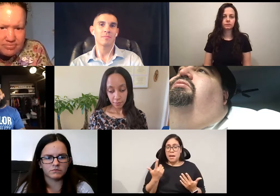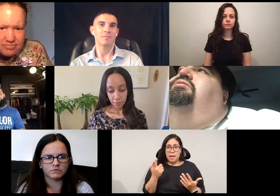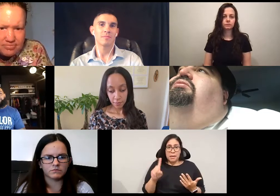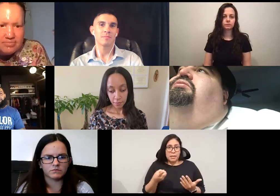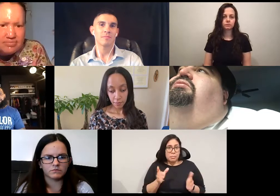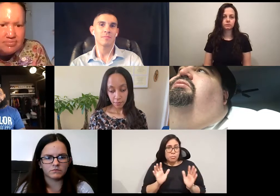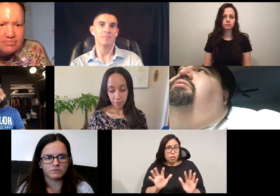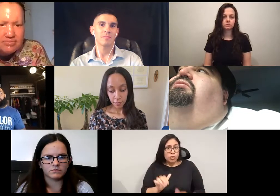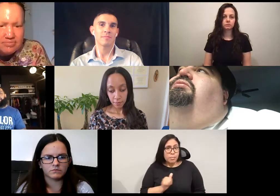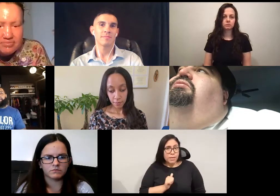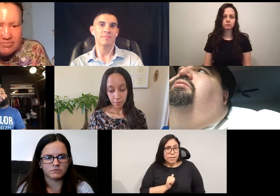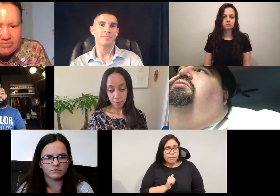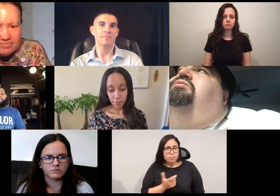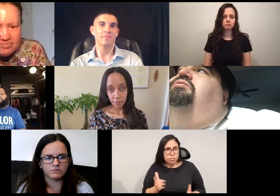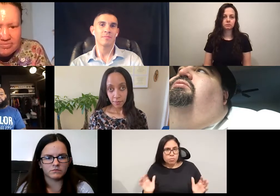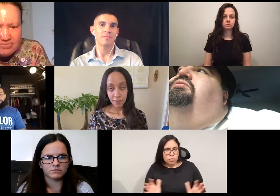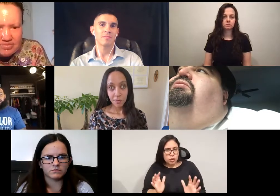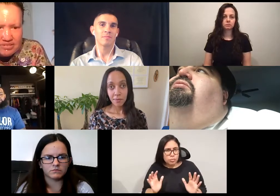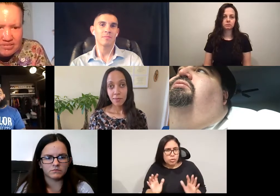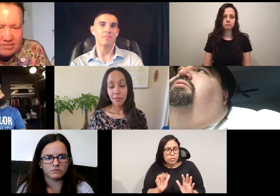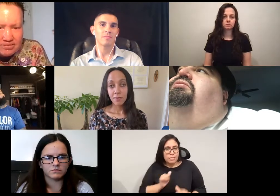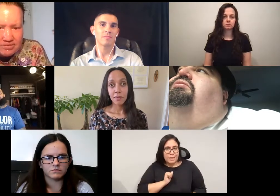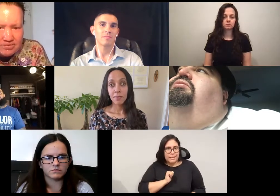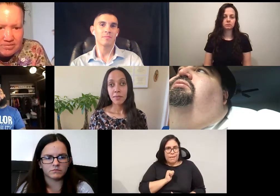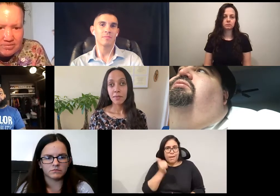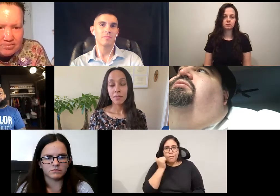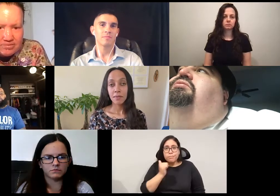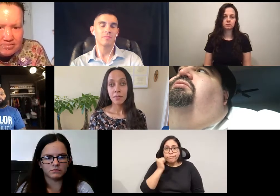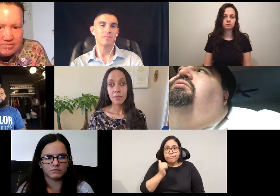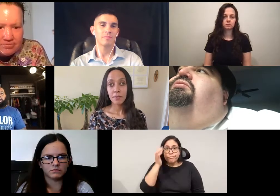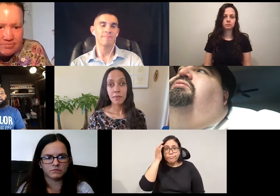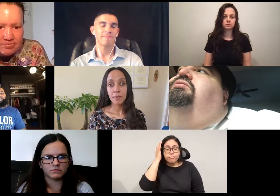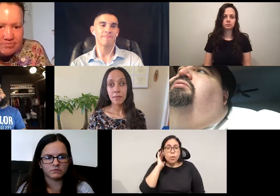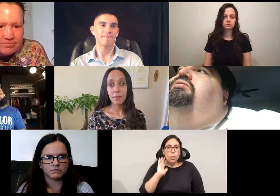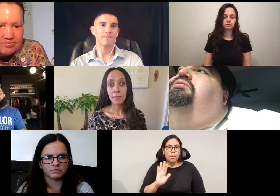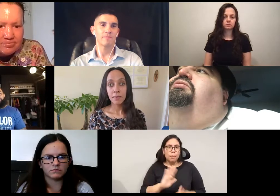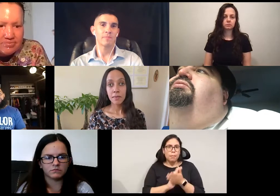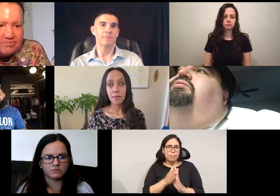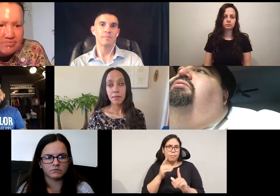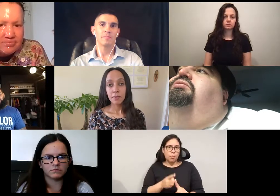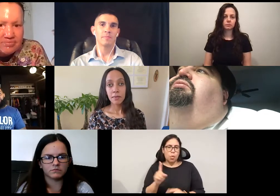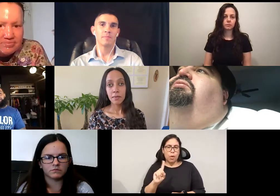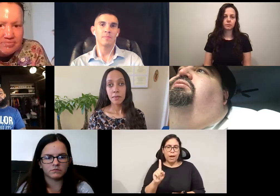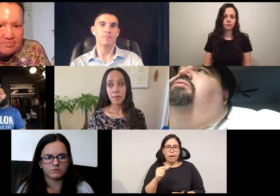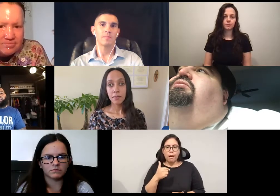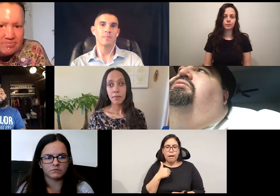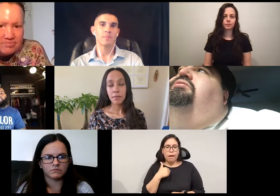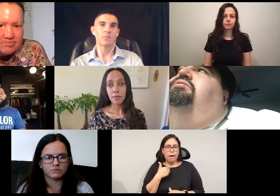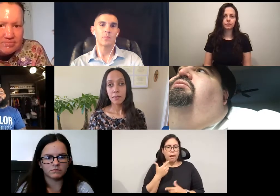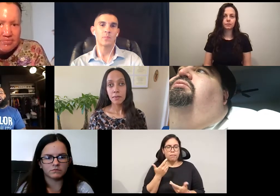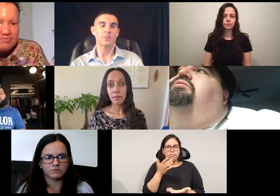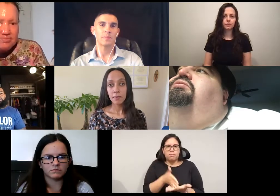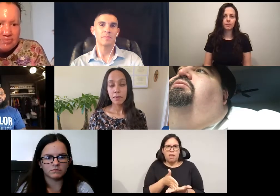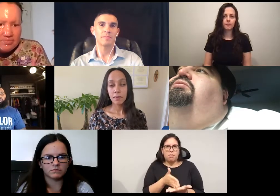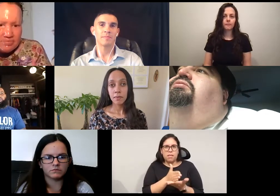pushing myself daily. And it got to a point where I stopped doing certain things because that